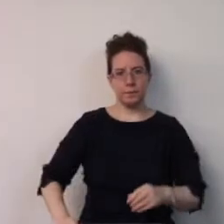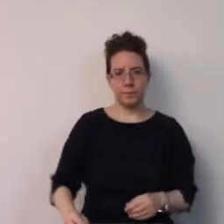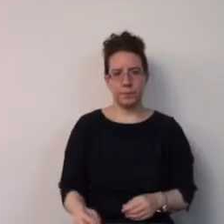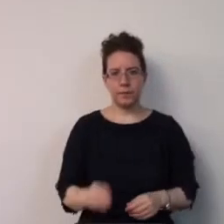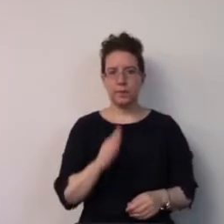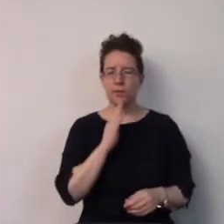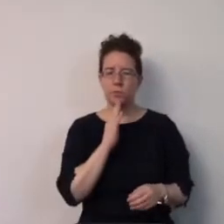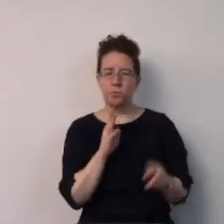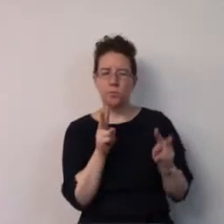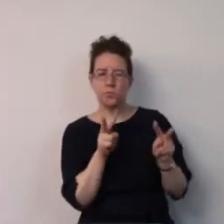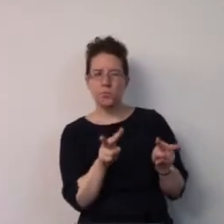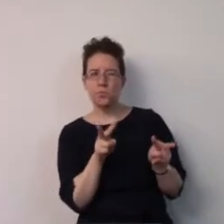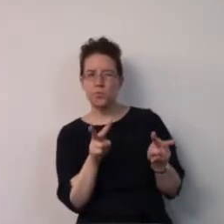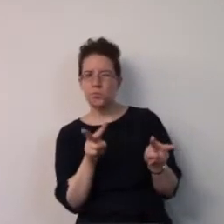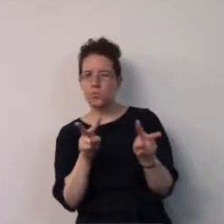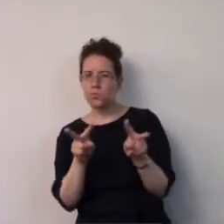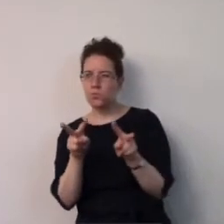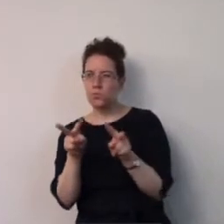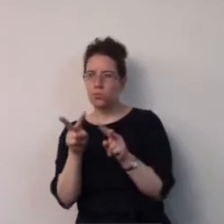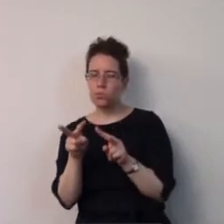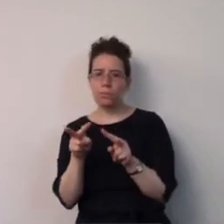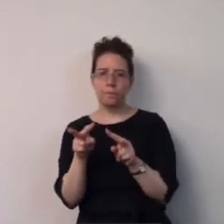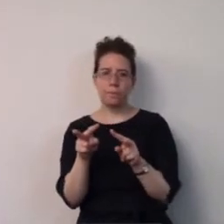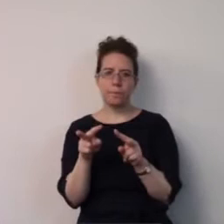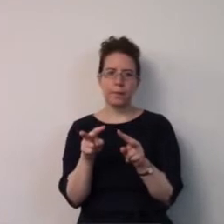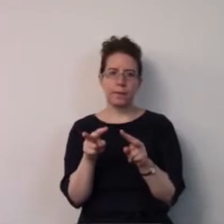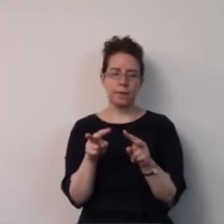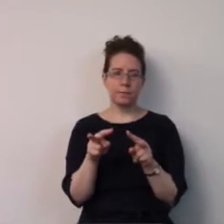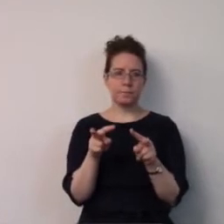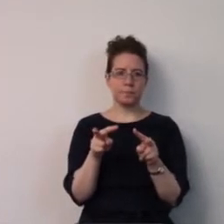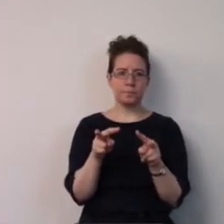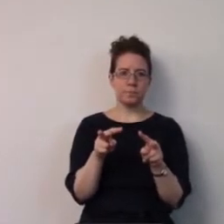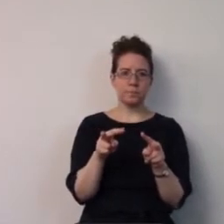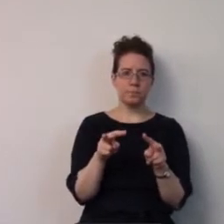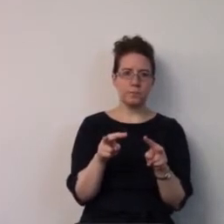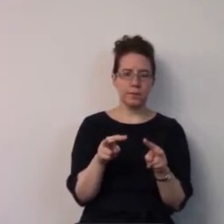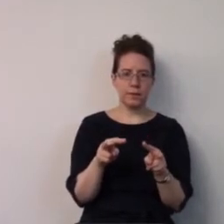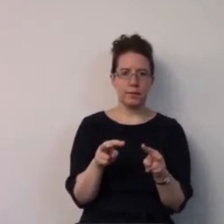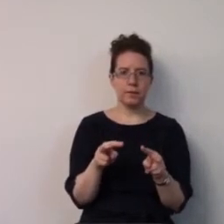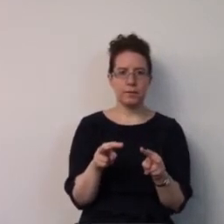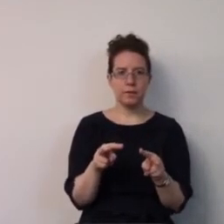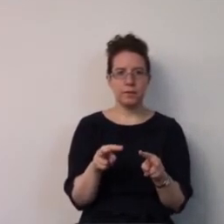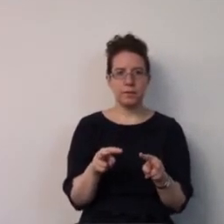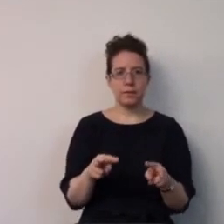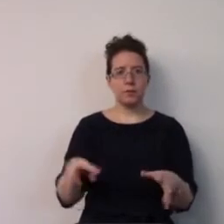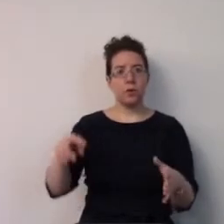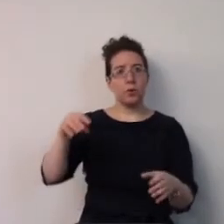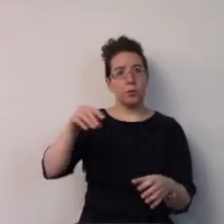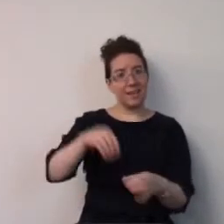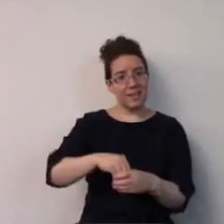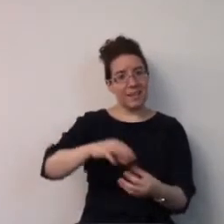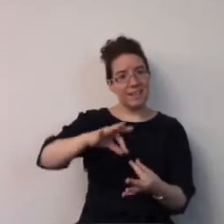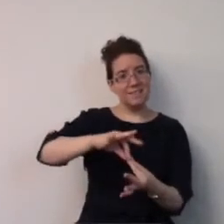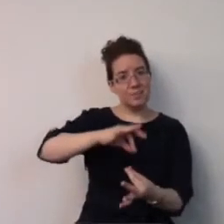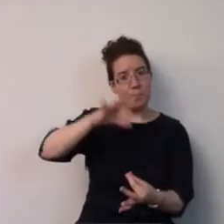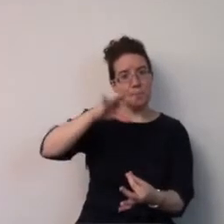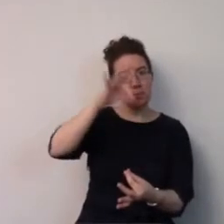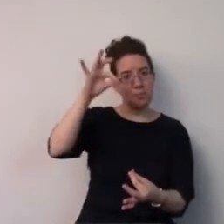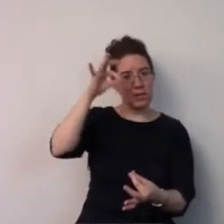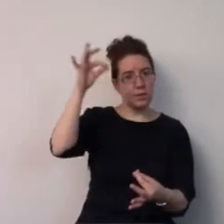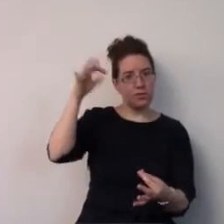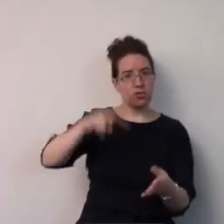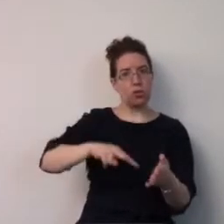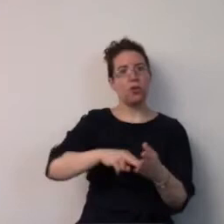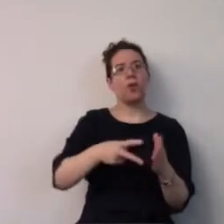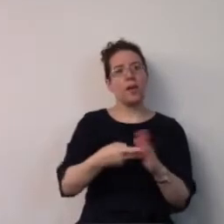of course, in a spiritual sense. Because if you do not sleep in the natural sense, it will affect your